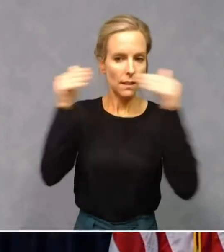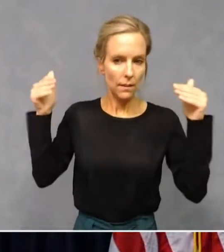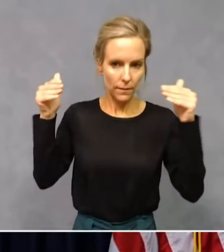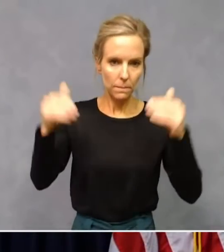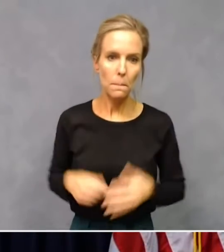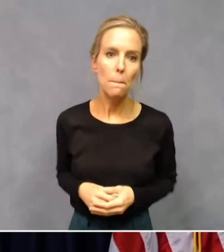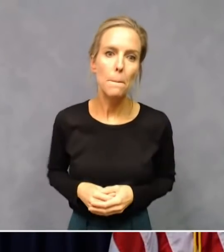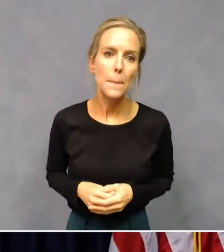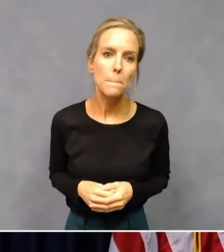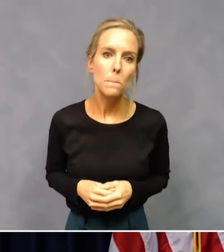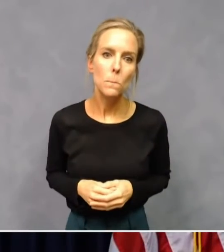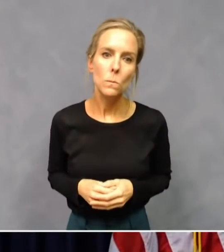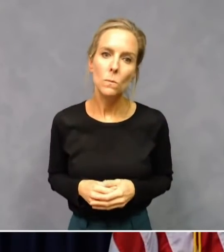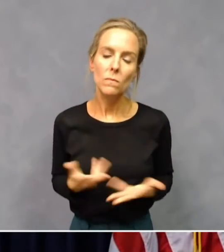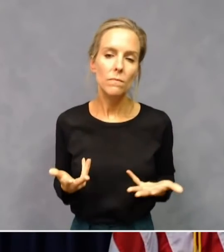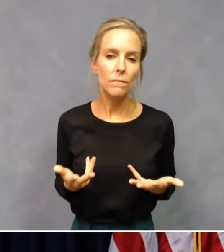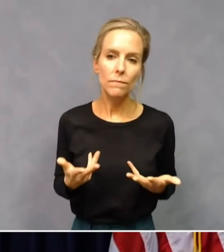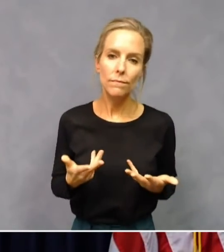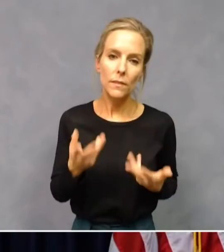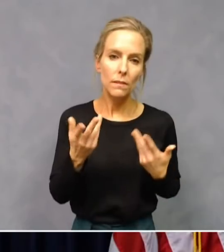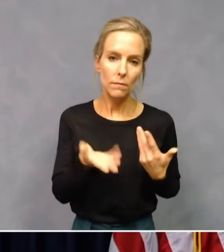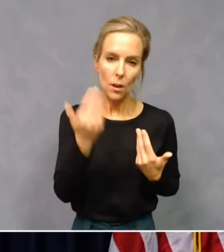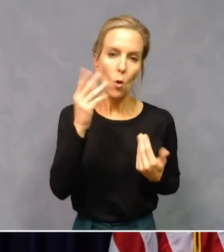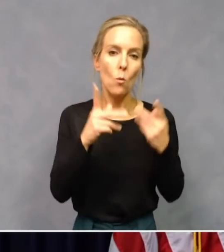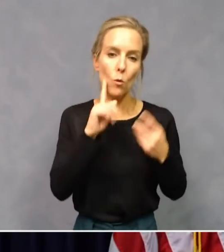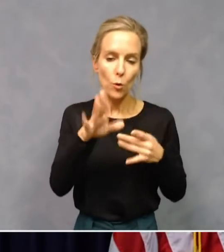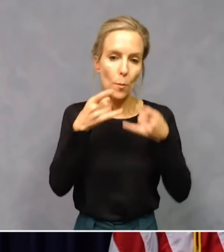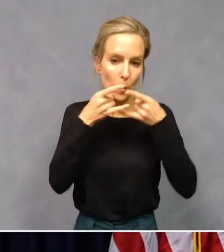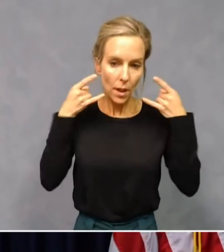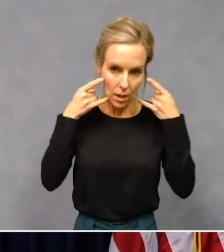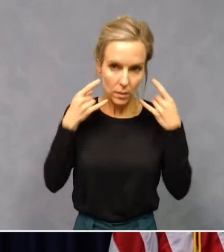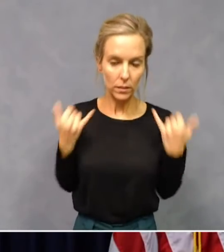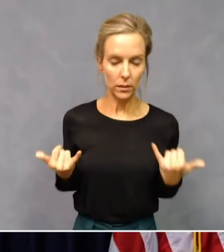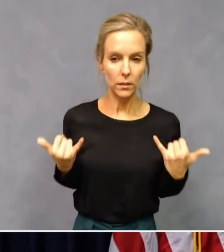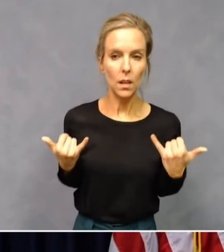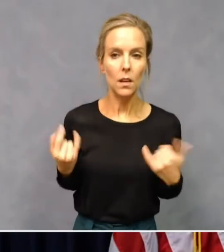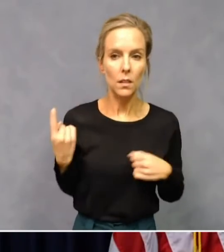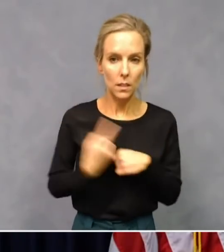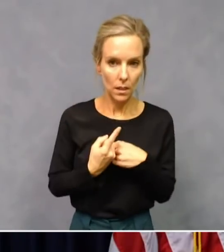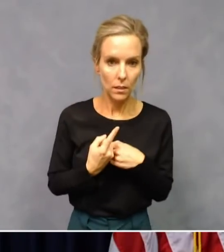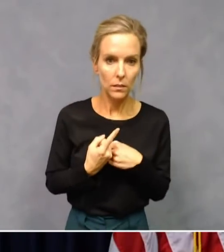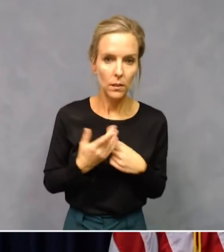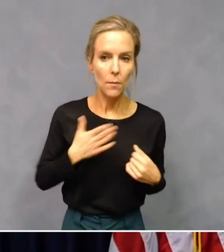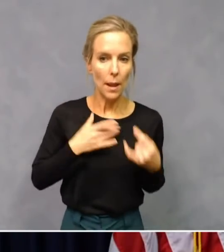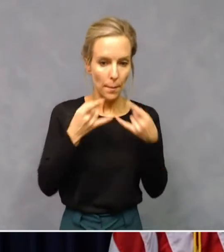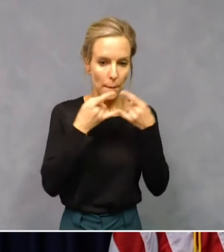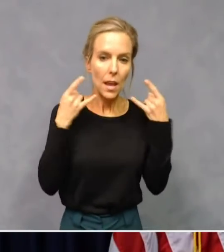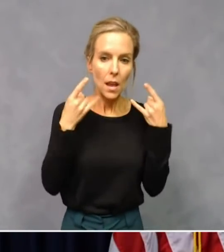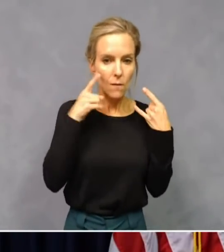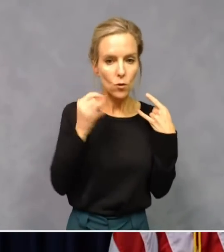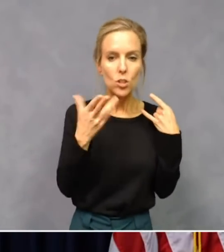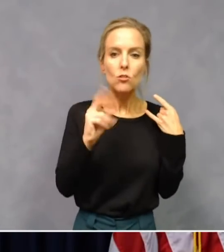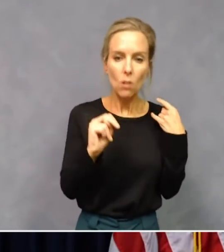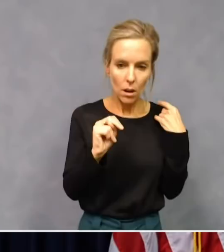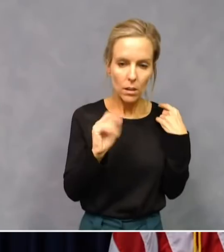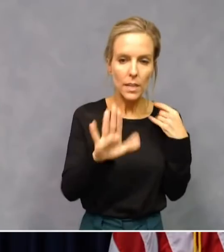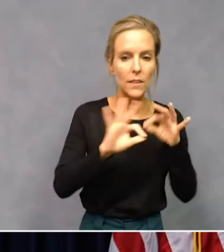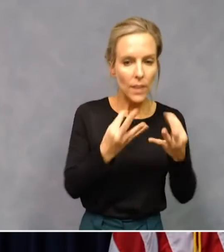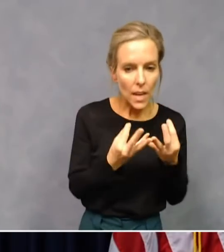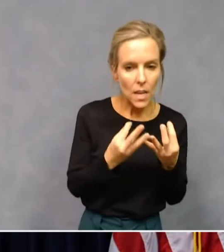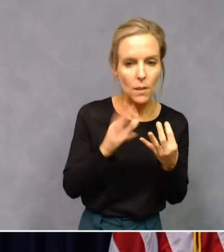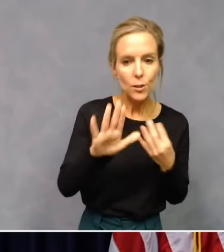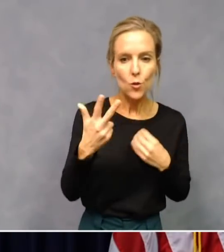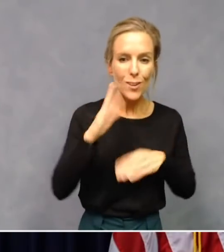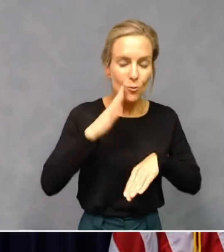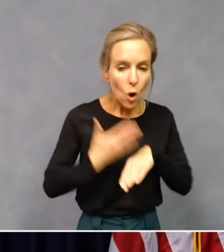So folks, wear your mask. Today, I'll wear mine for John, his family, his 3 daughters, his